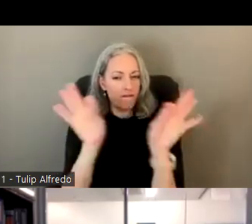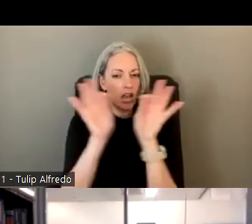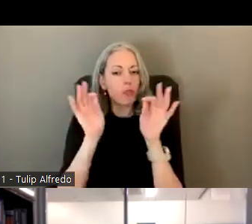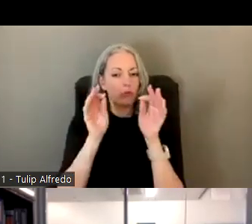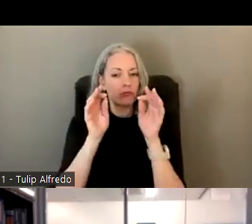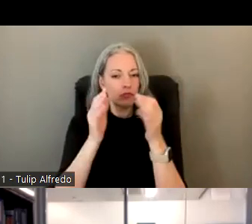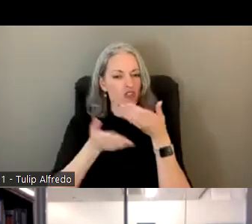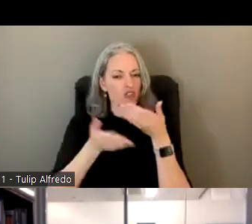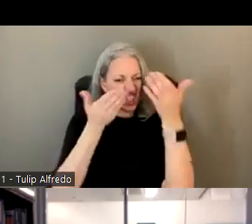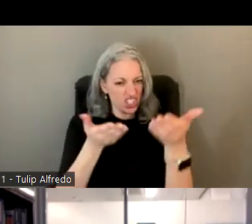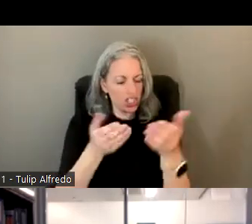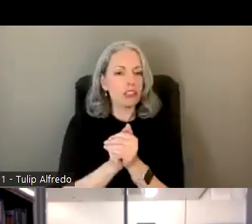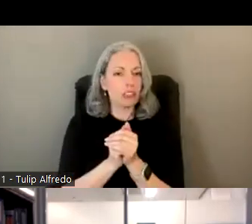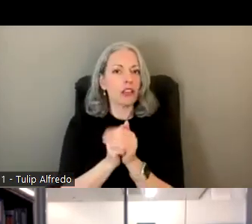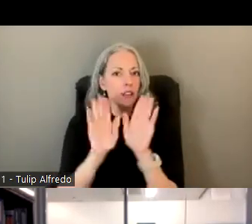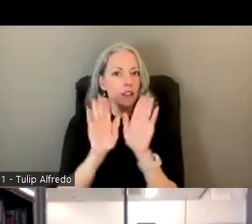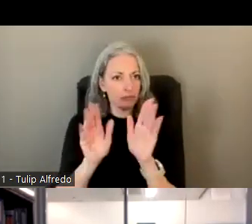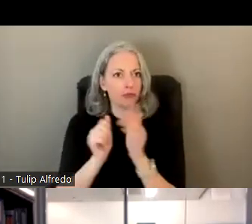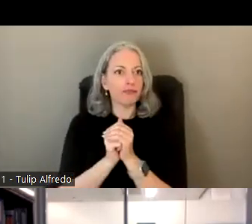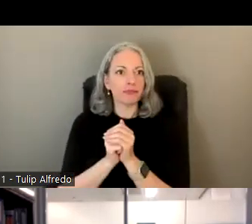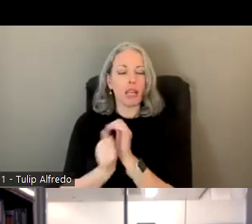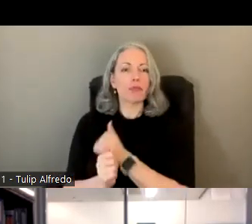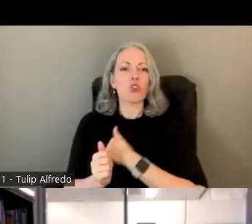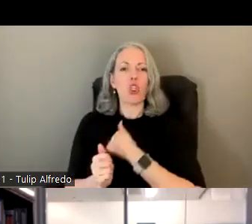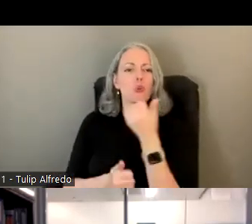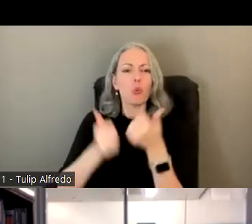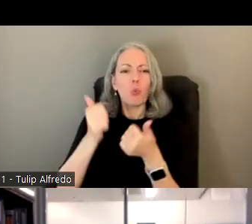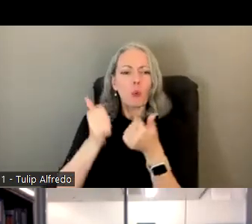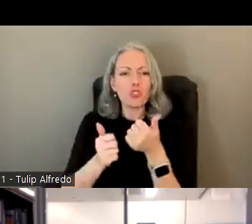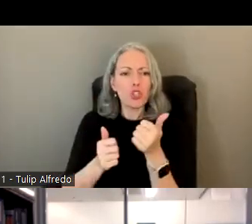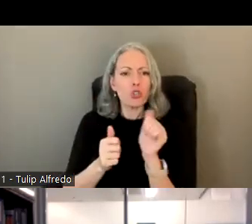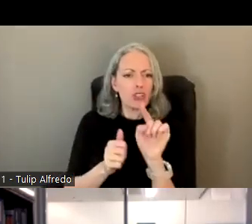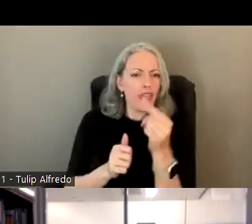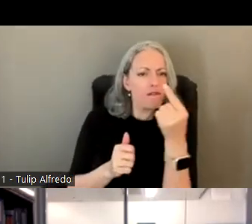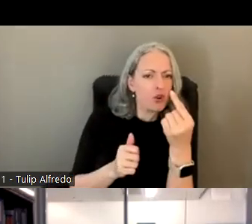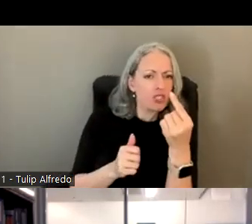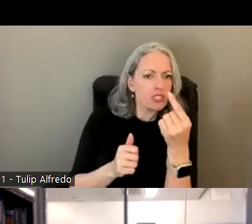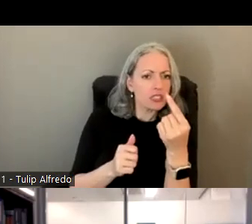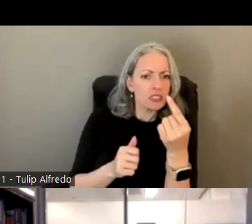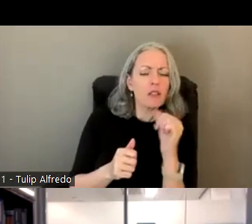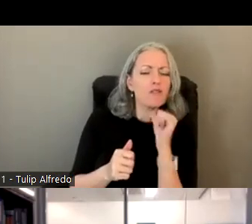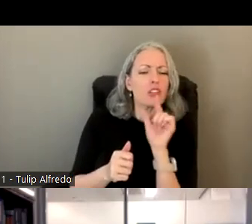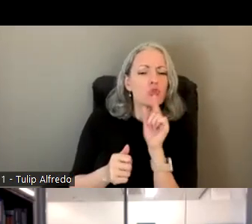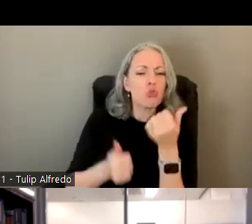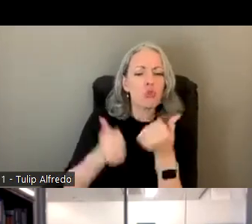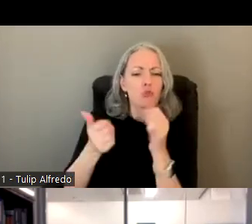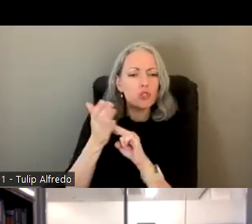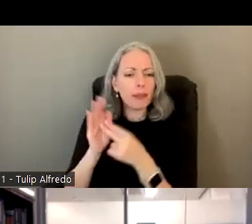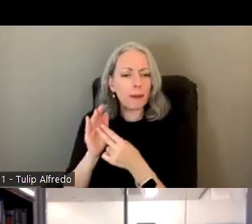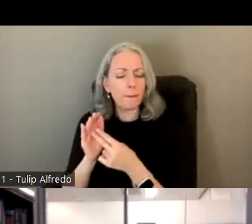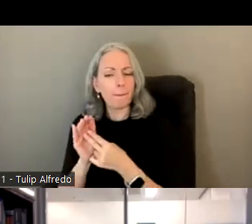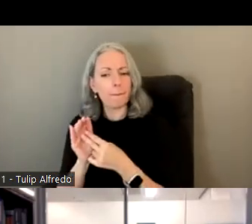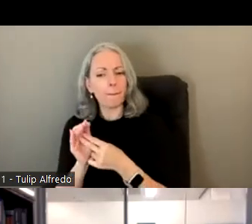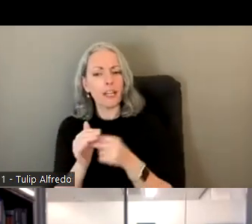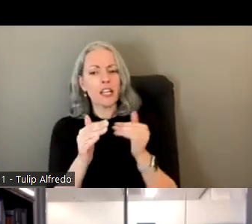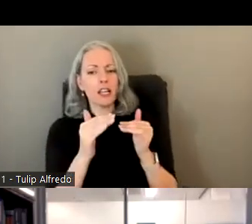agree with so can Dolores. You just, I'm sorry, when you say the first ones, I'm not sure which one you mean. The